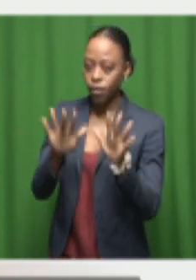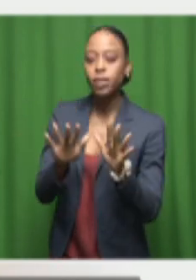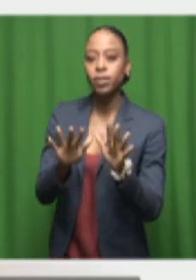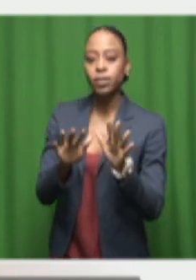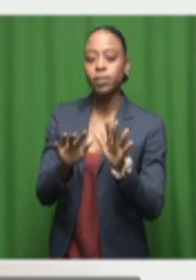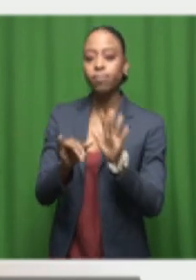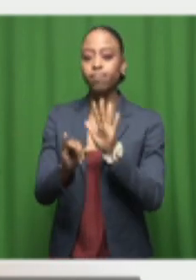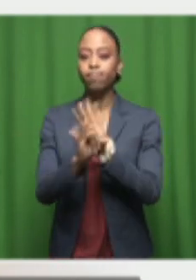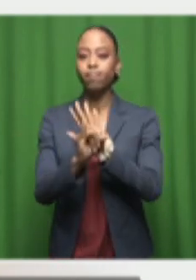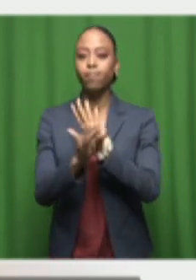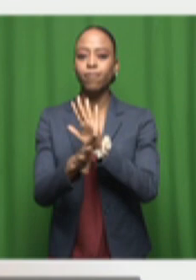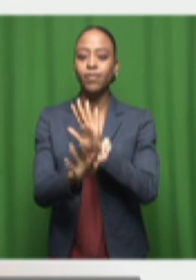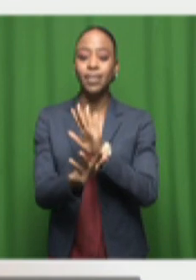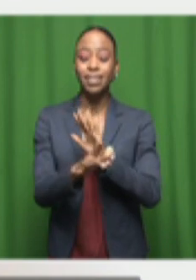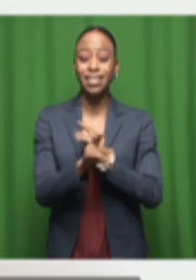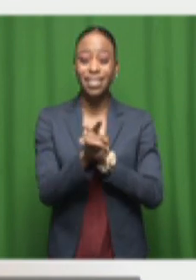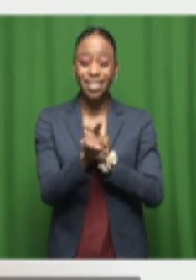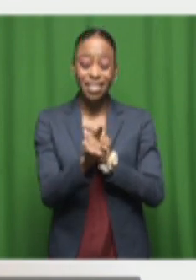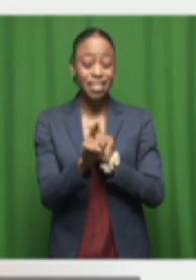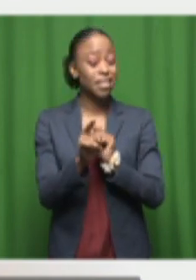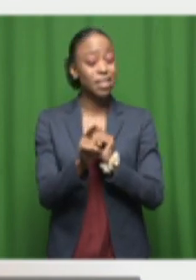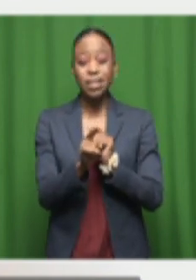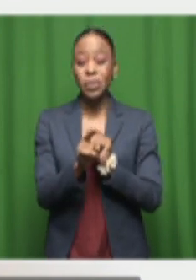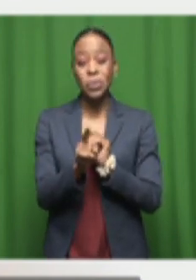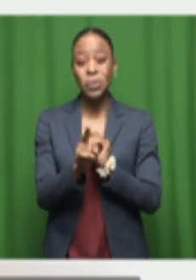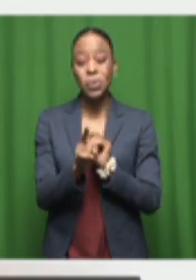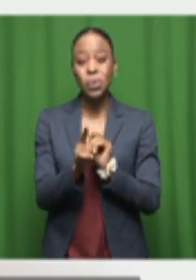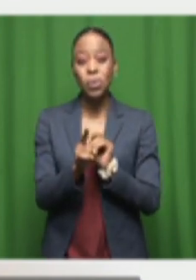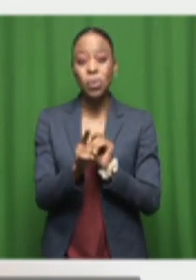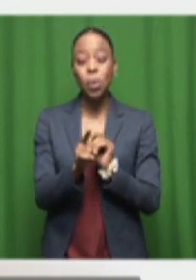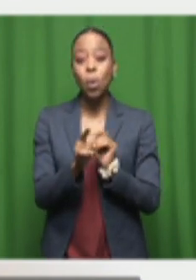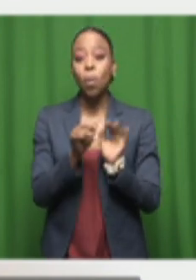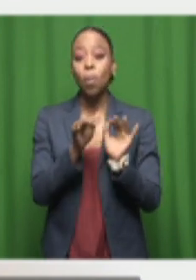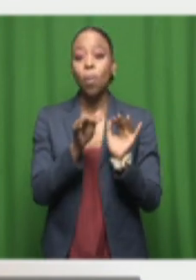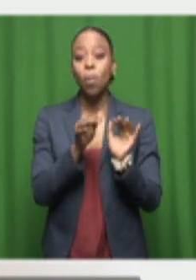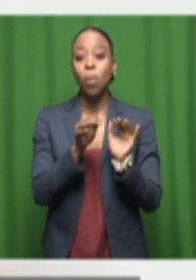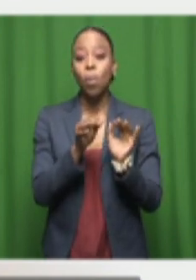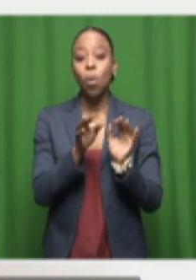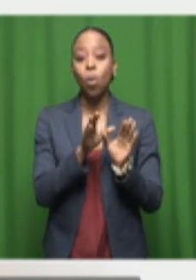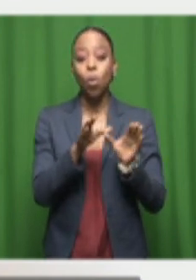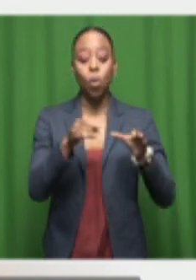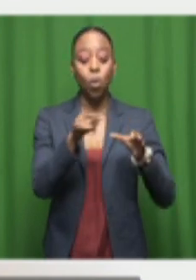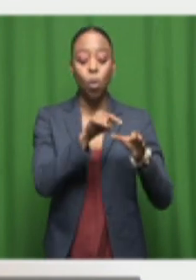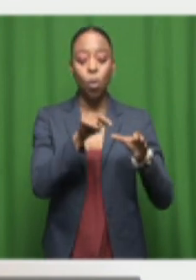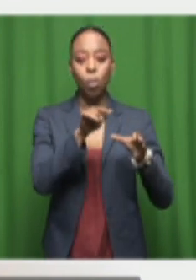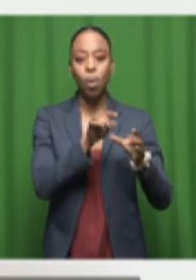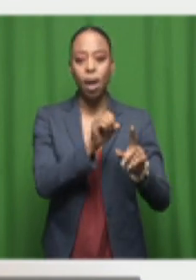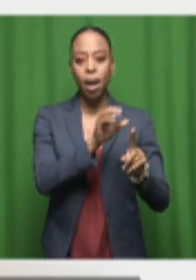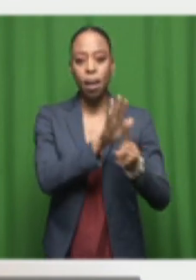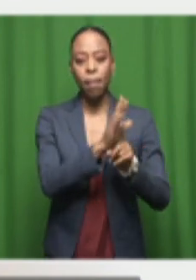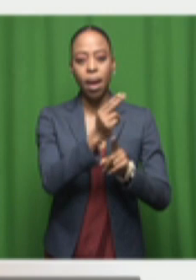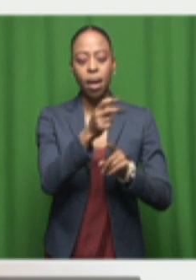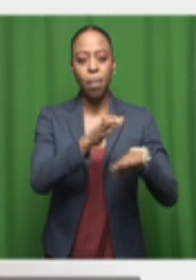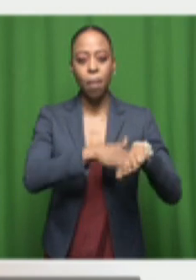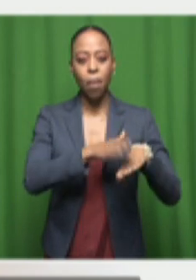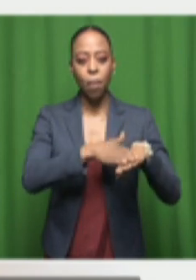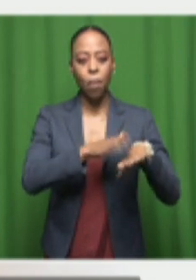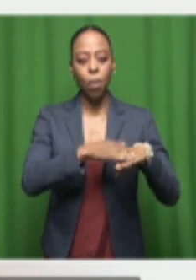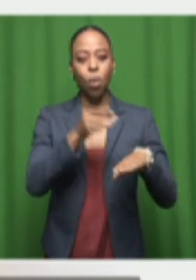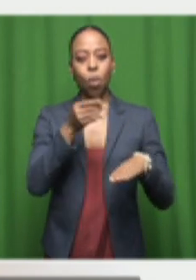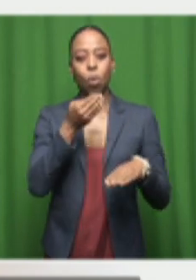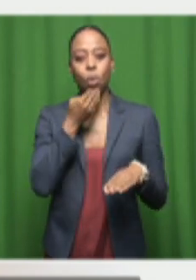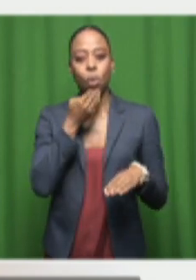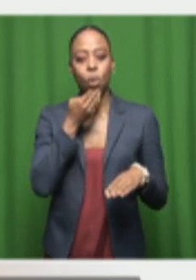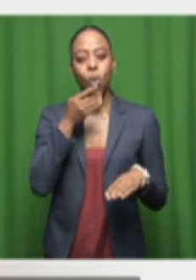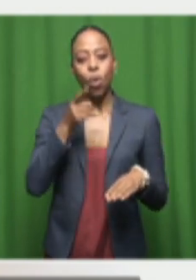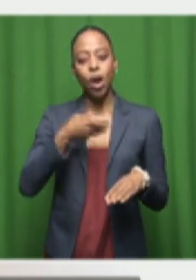had identified that one of the largest population groups affected by HIV were adolescent girls and